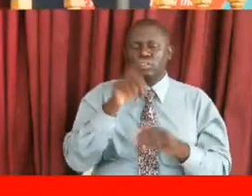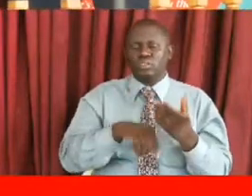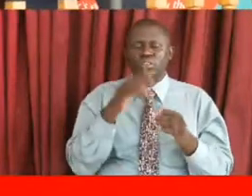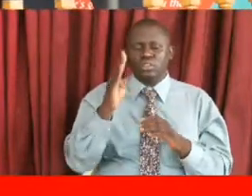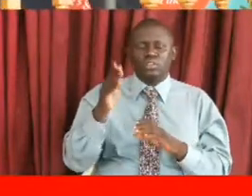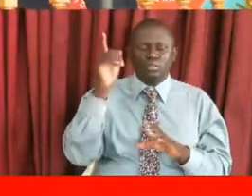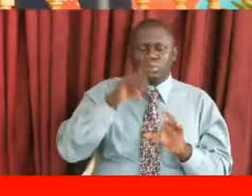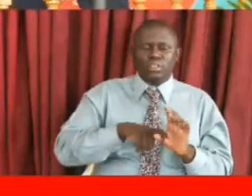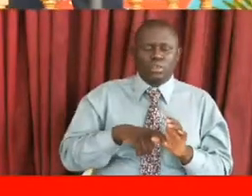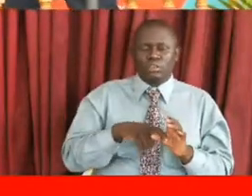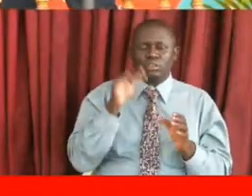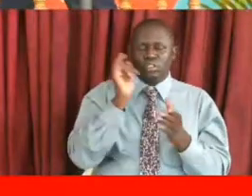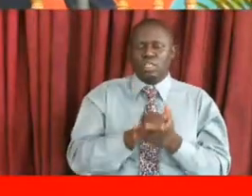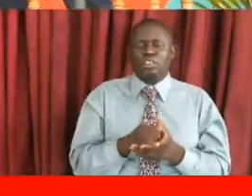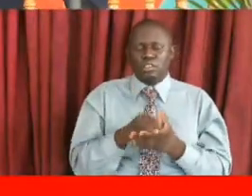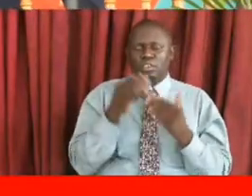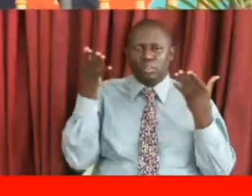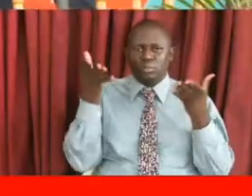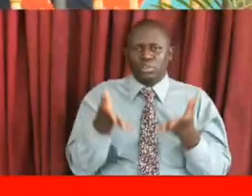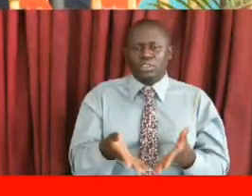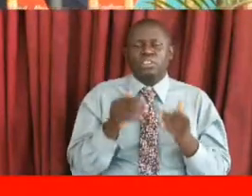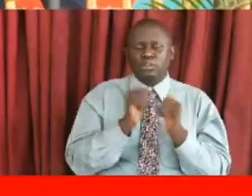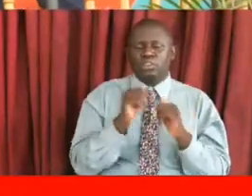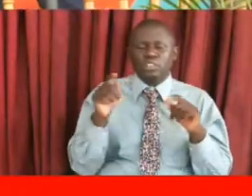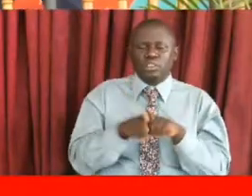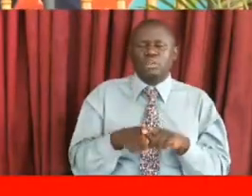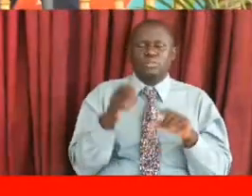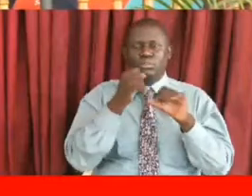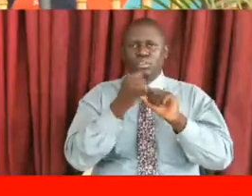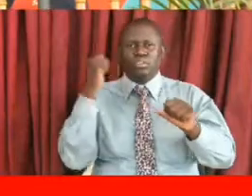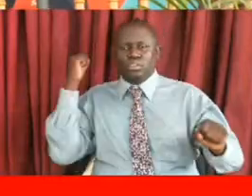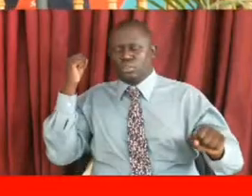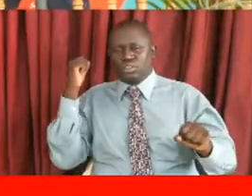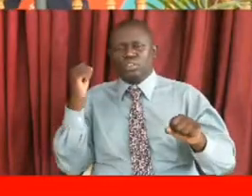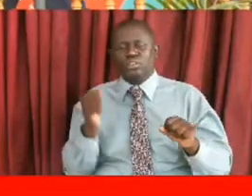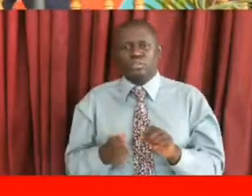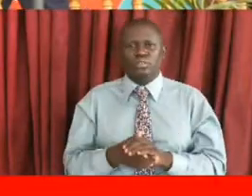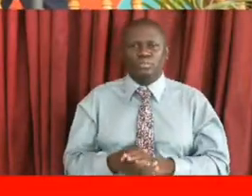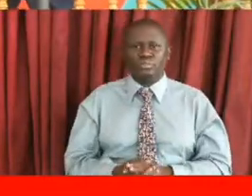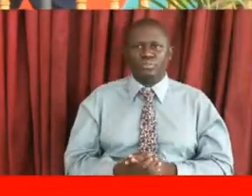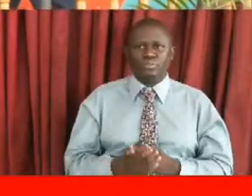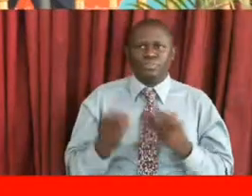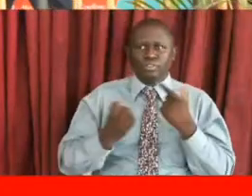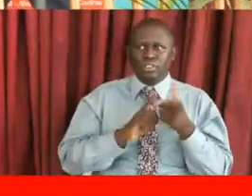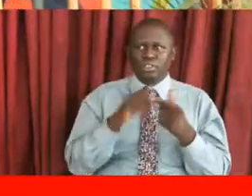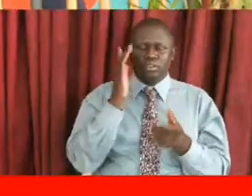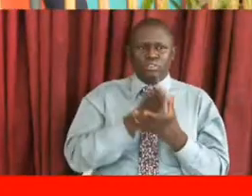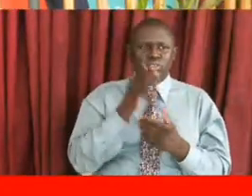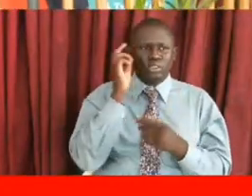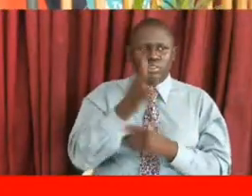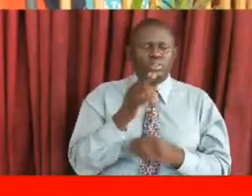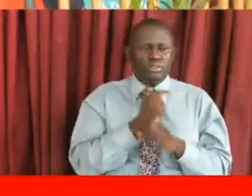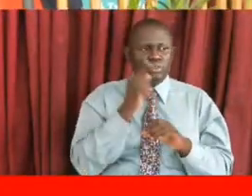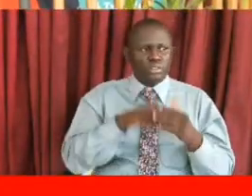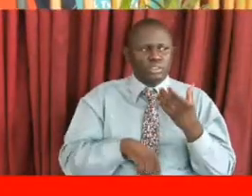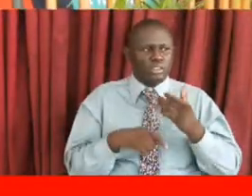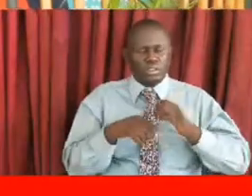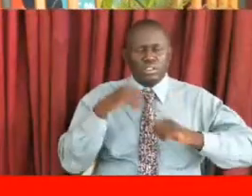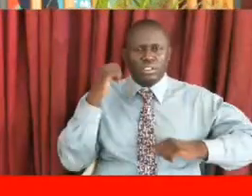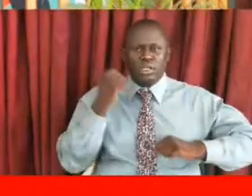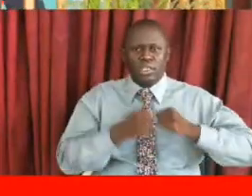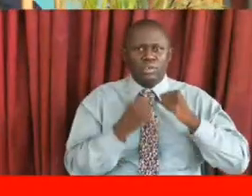presence with the same sword to run you into that